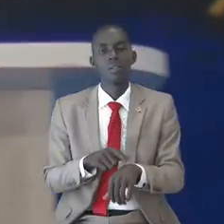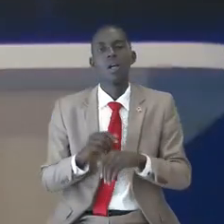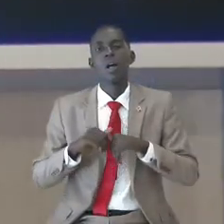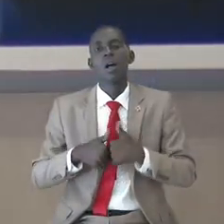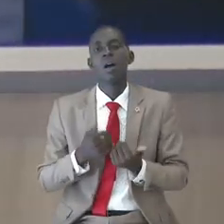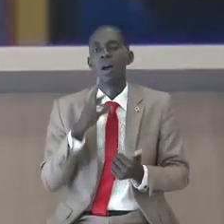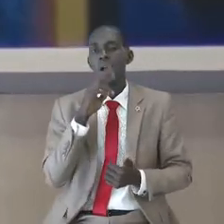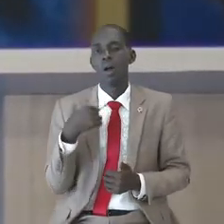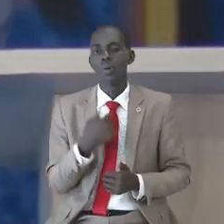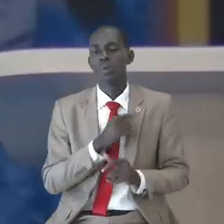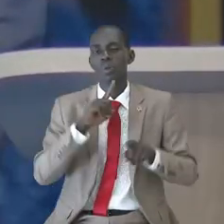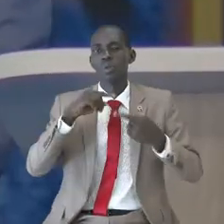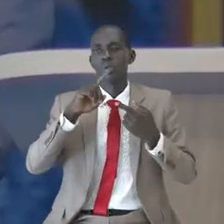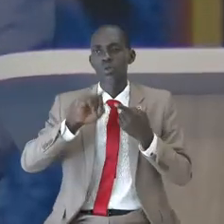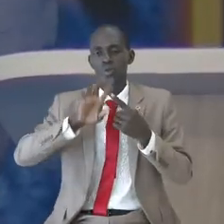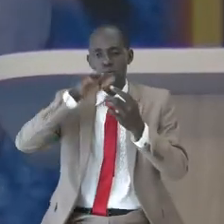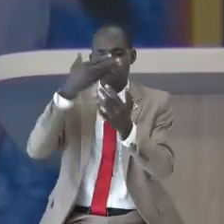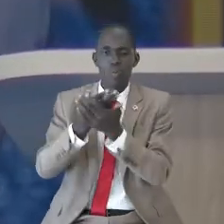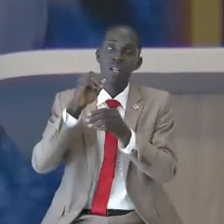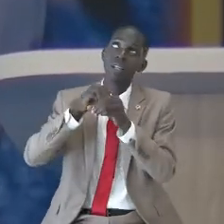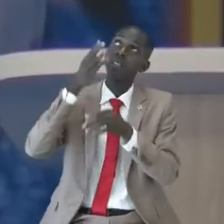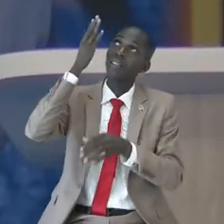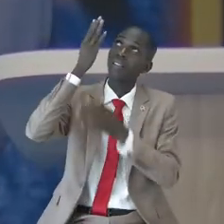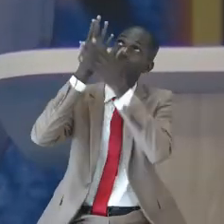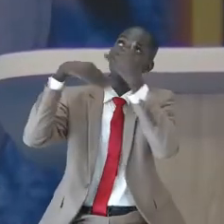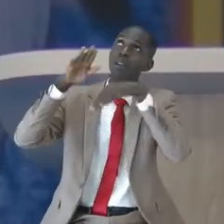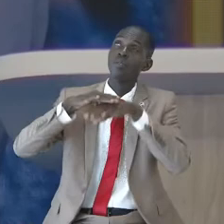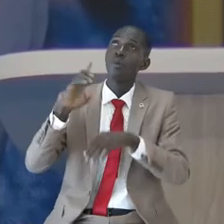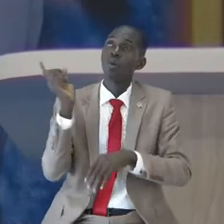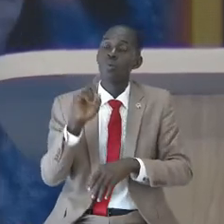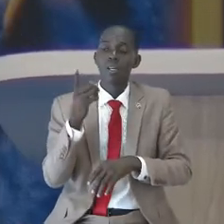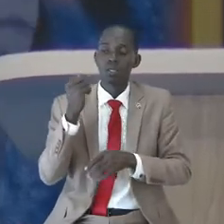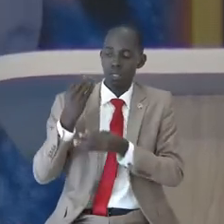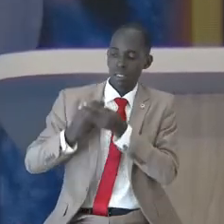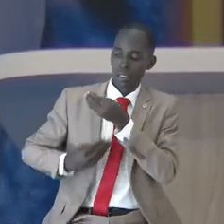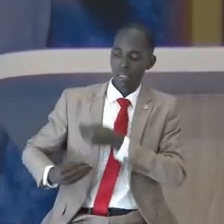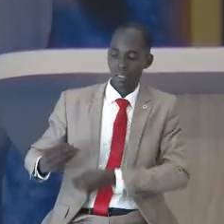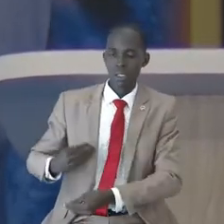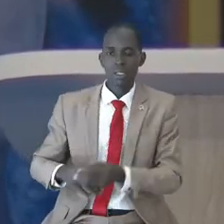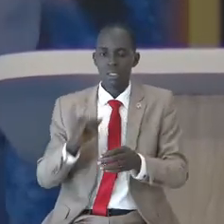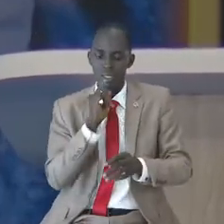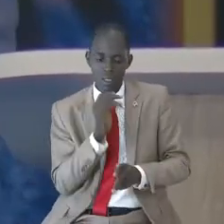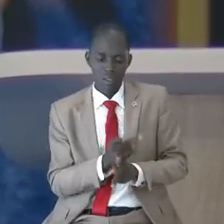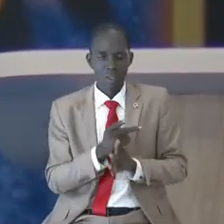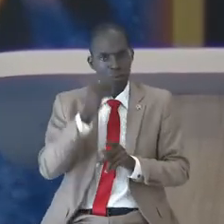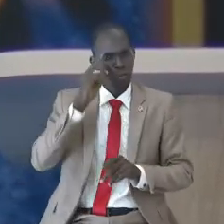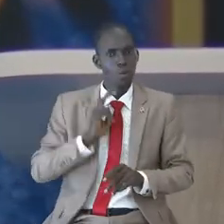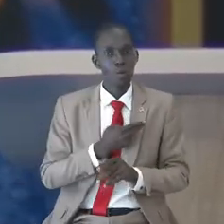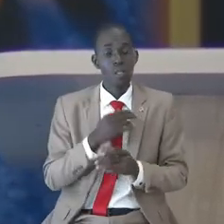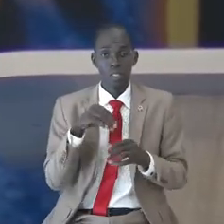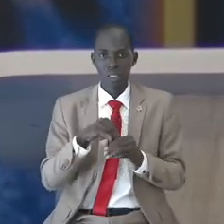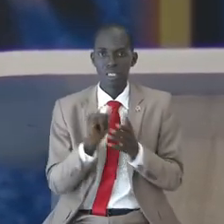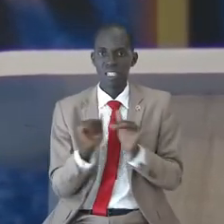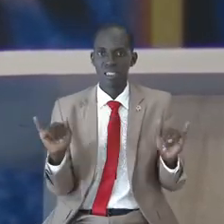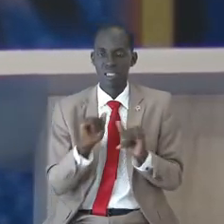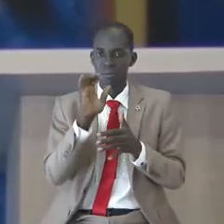going to get to that heaven where the inheritance is laid up for us? That same chapter,